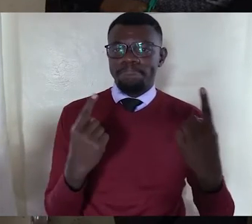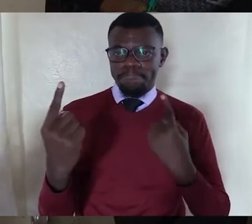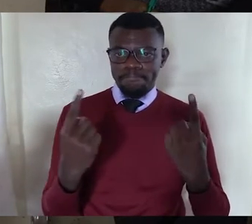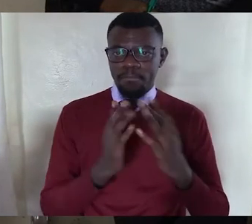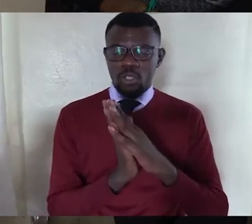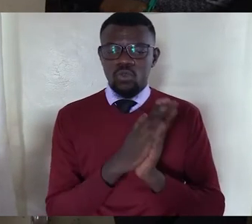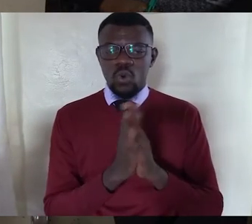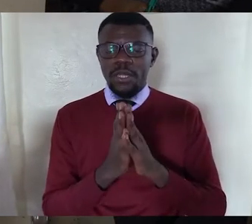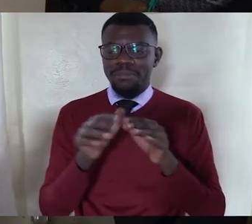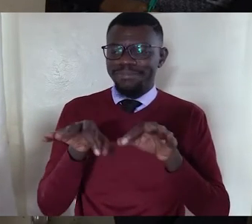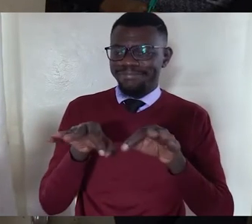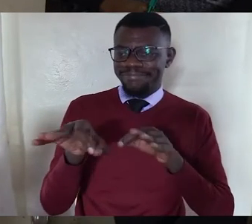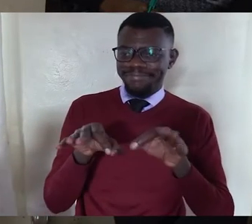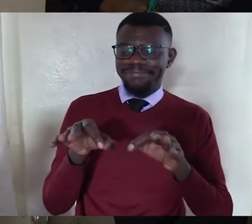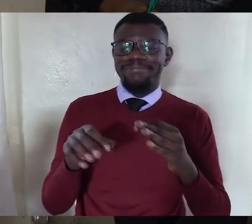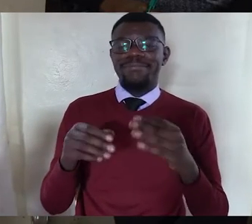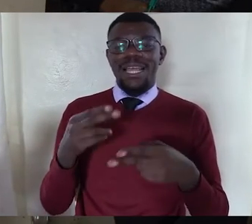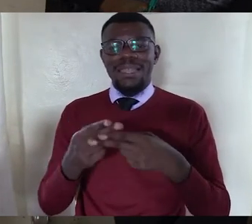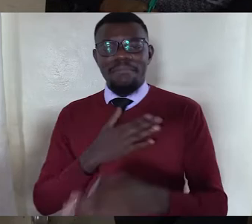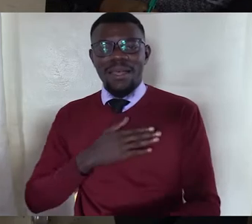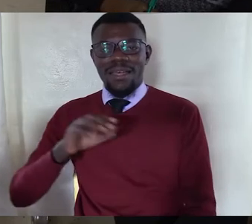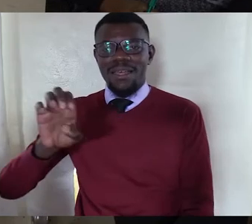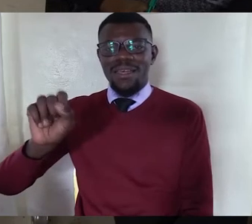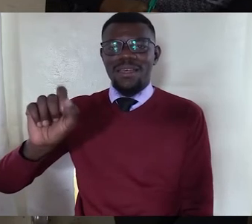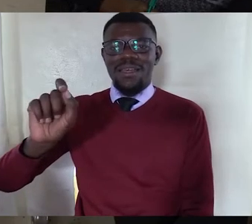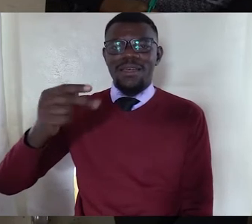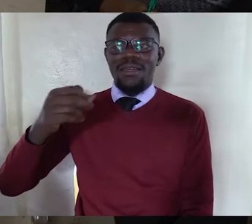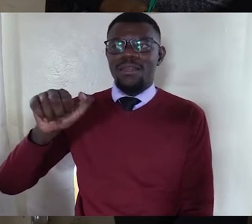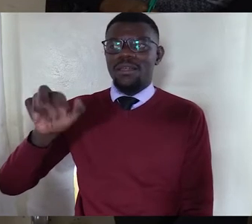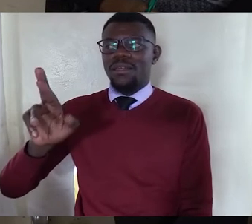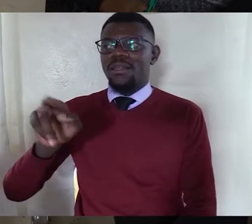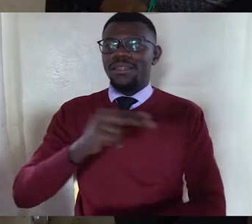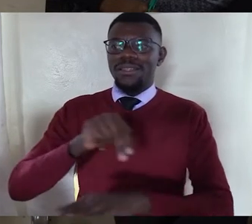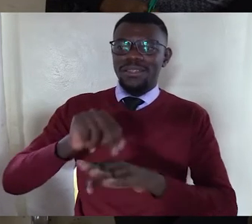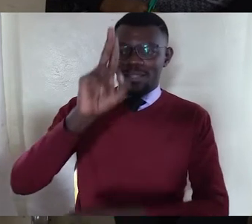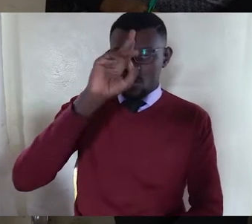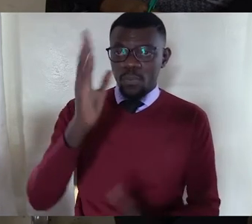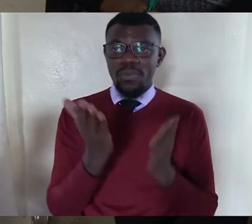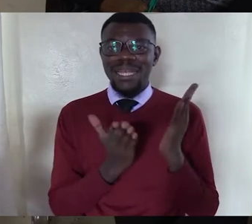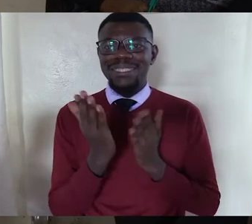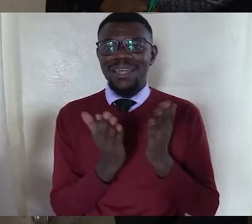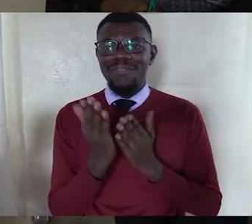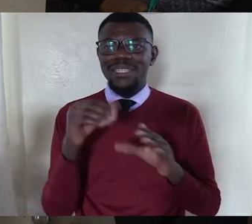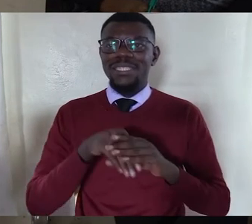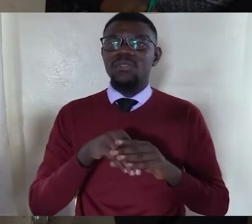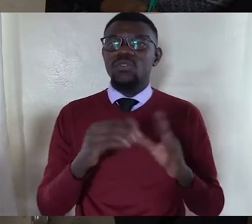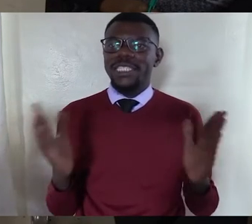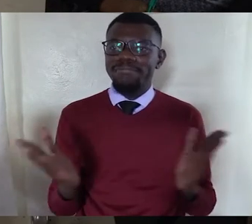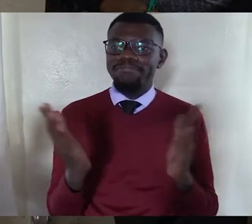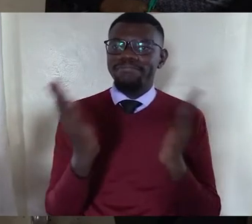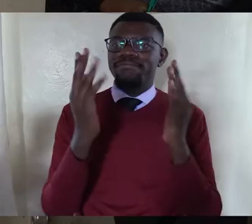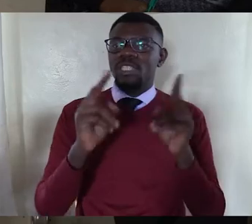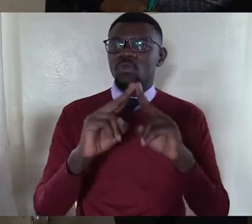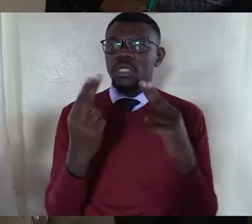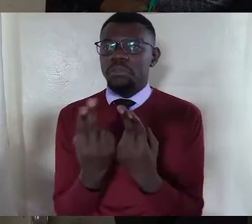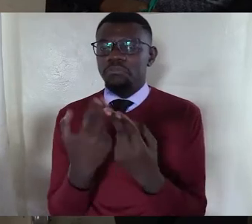your stories. My name is Esther Nganga from the National Police Service, specifically from the Internal Affairs Unit.